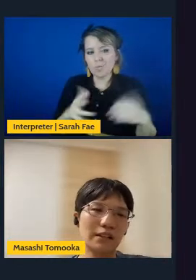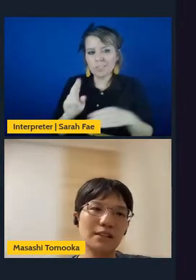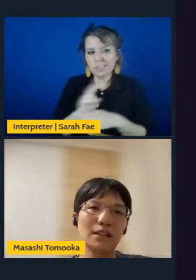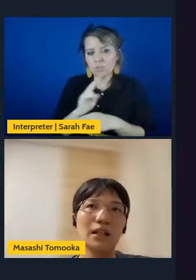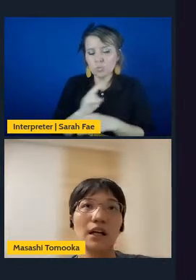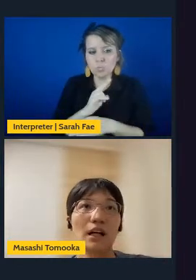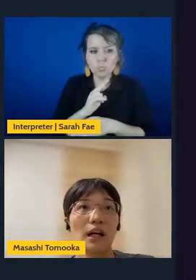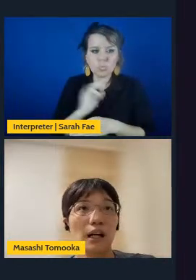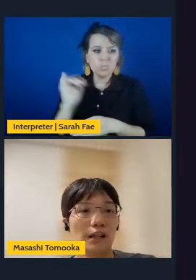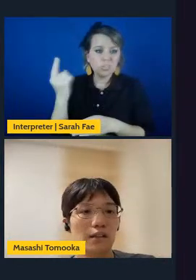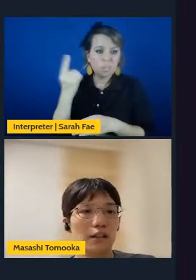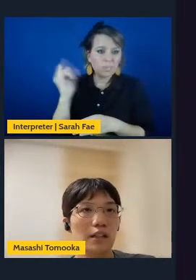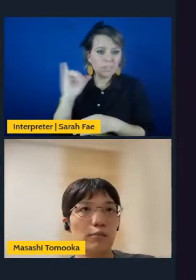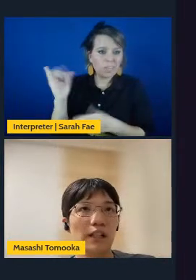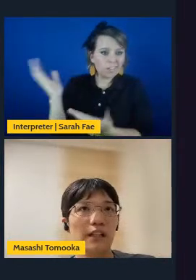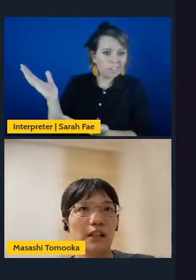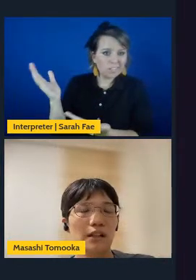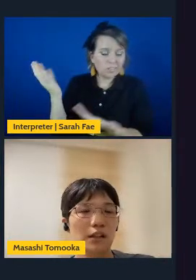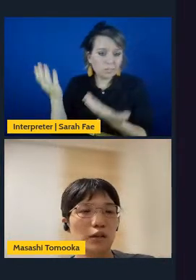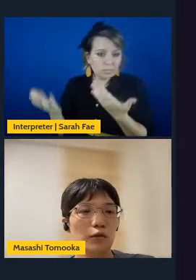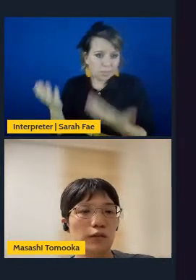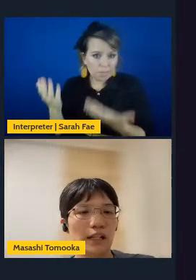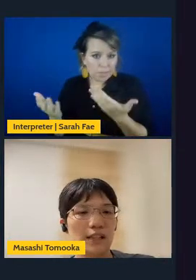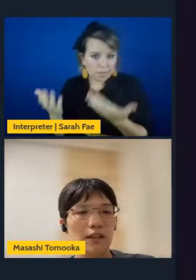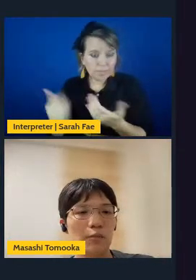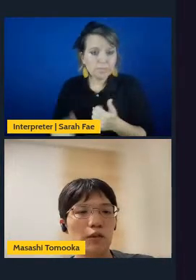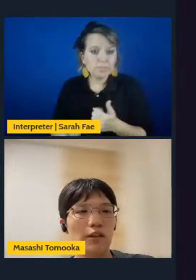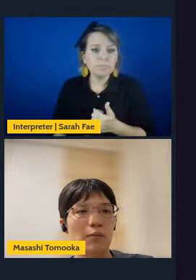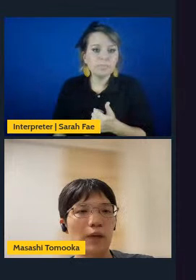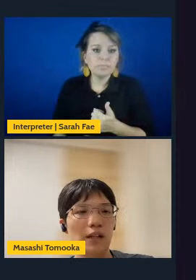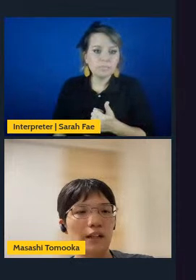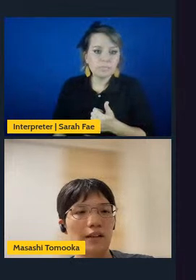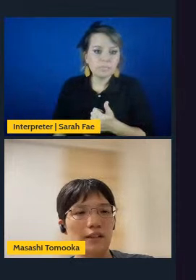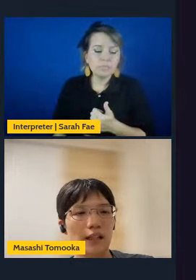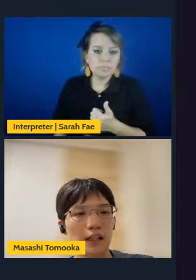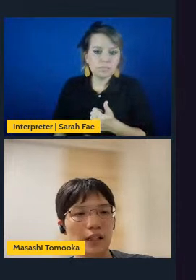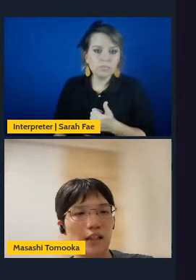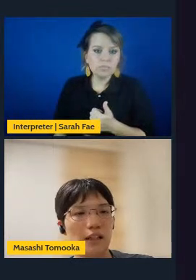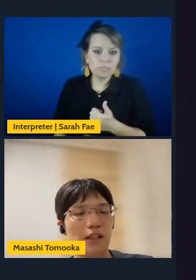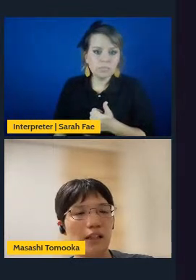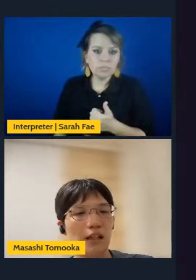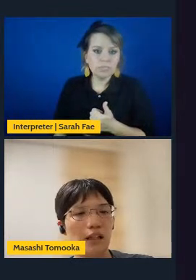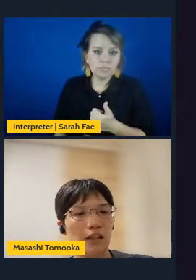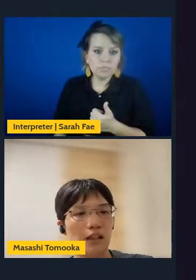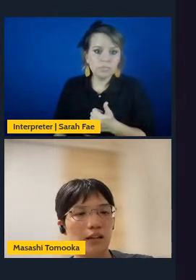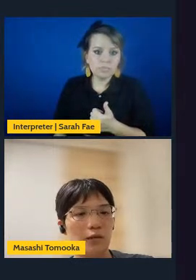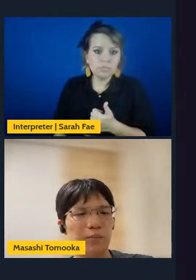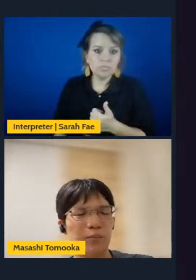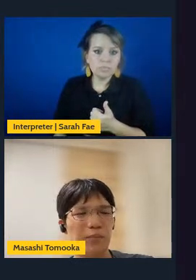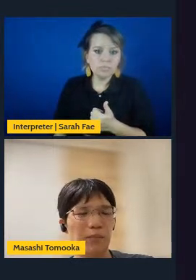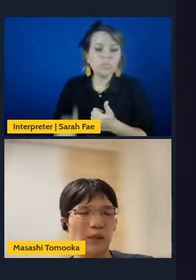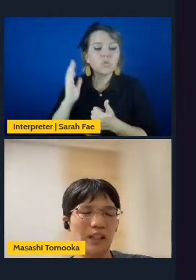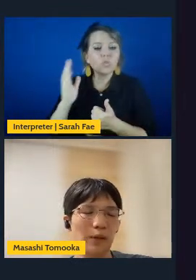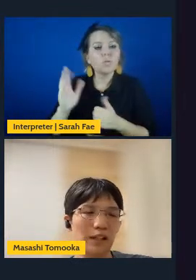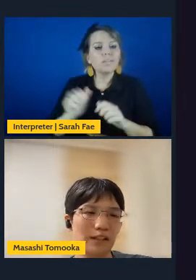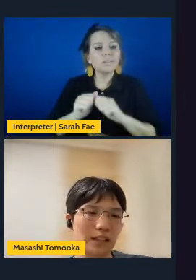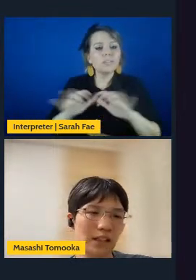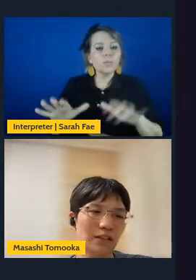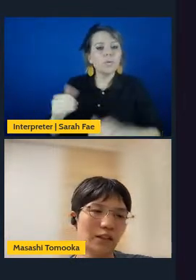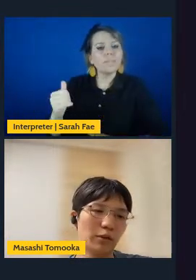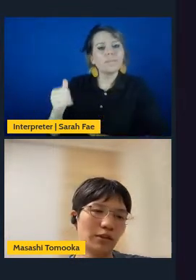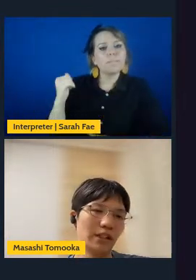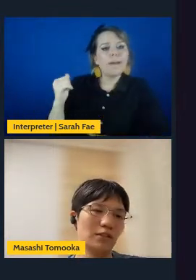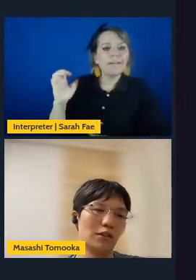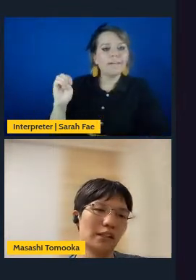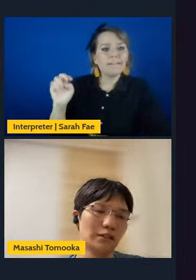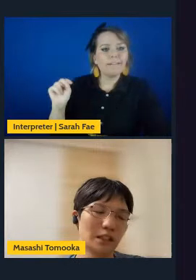like this. So in this pattern, you first deploy the backend stack, and in the backend stack,